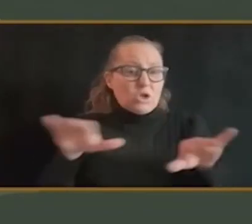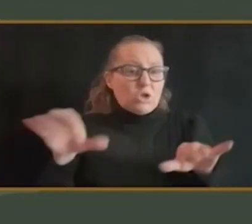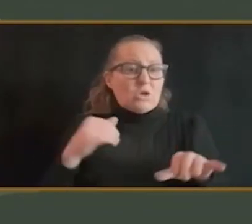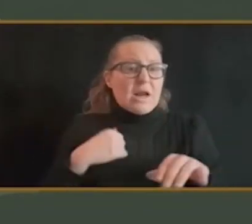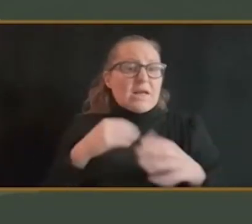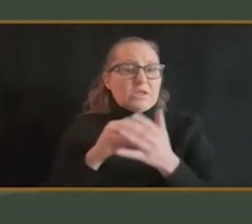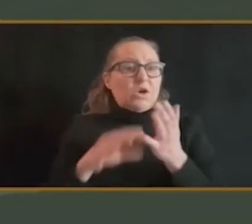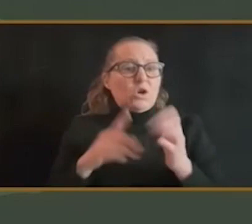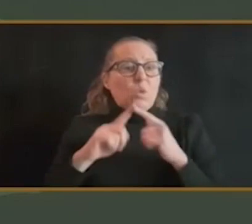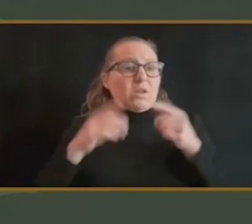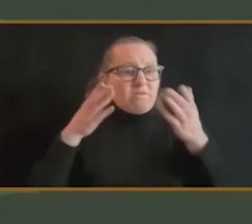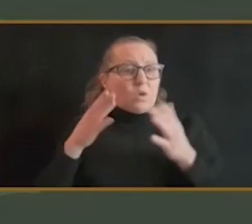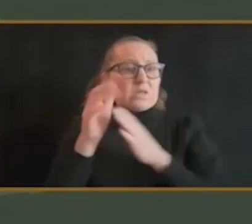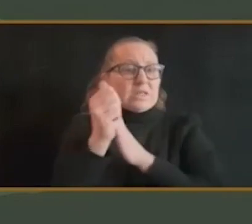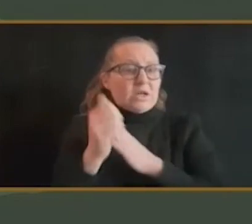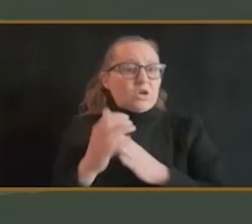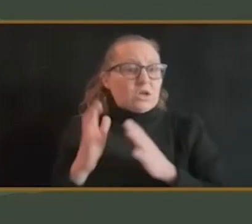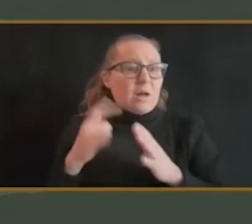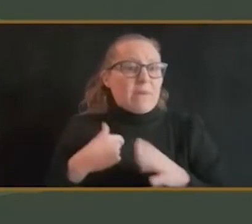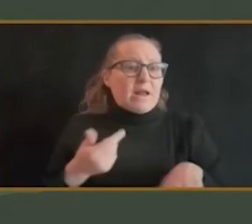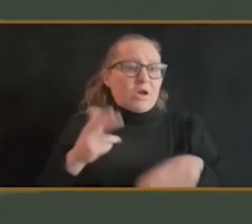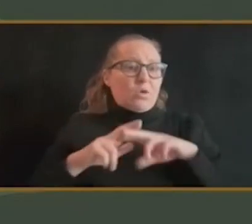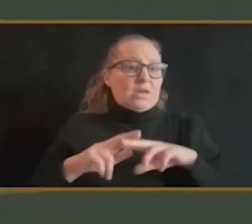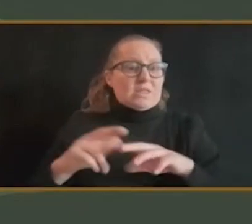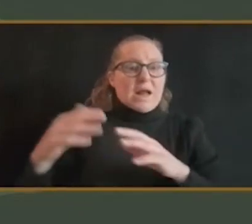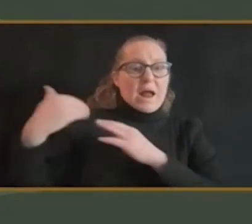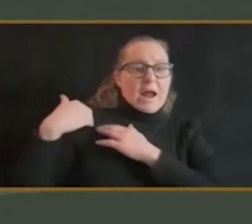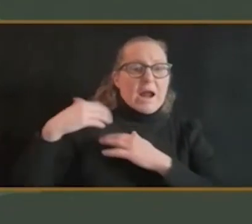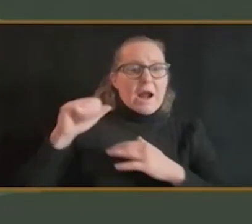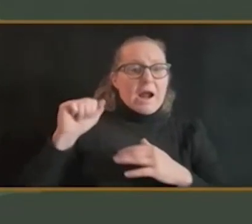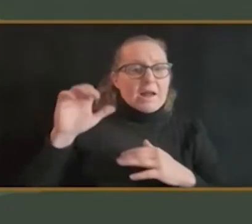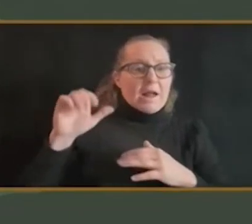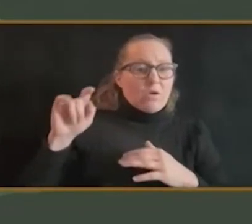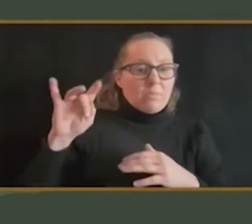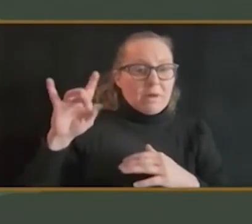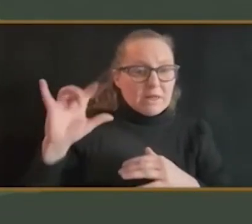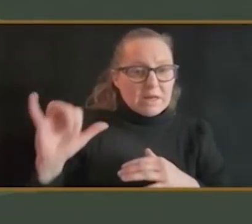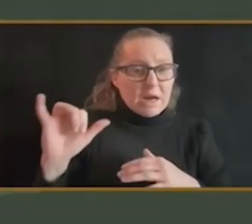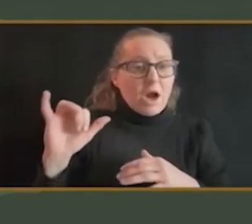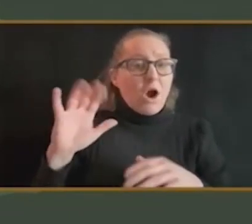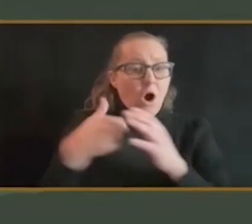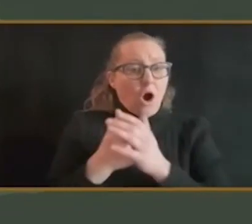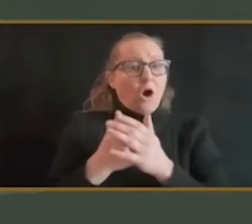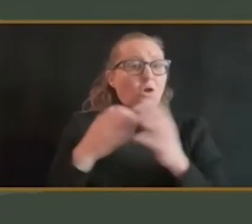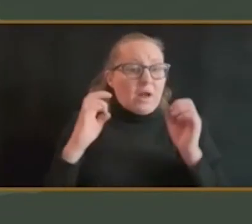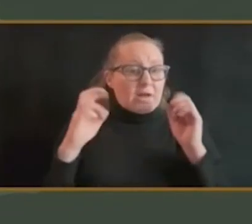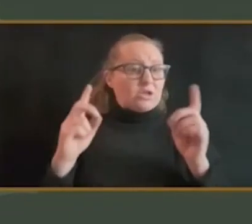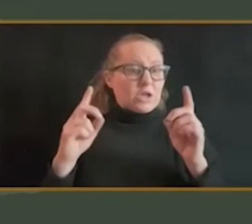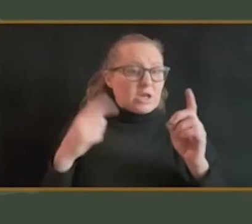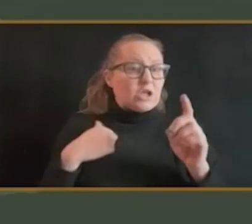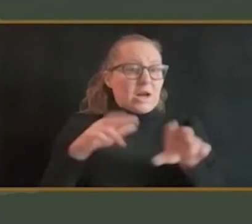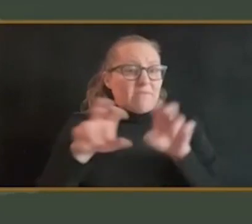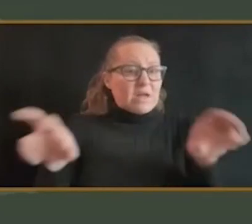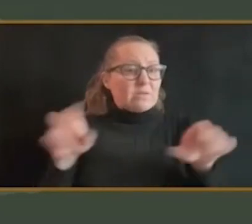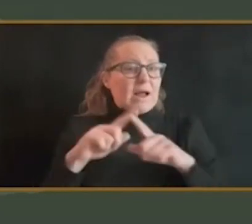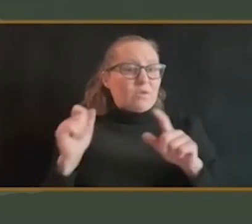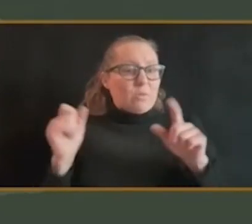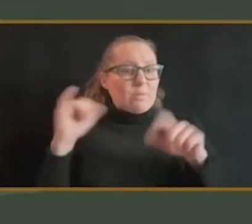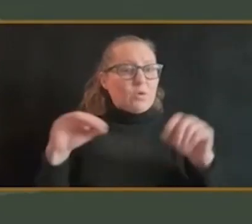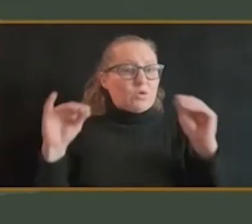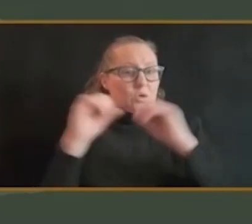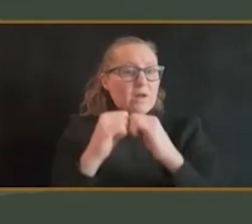and increased accountability. All of our education investments must be put together with specific